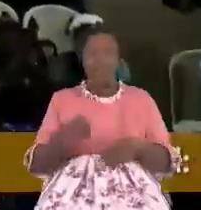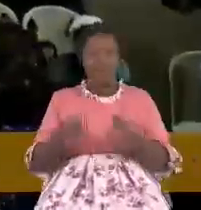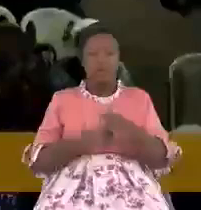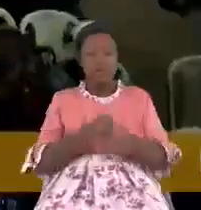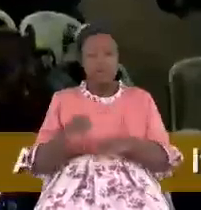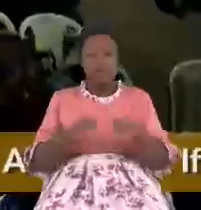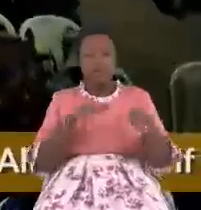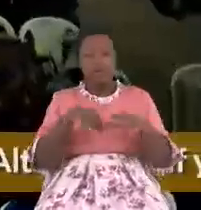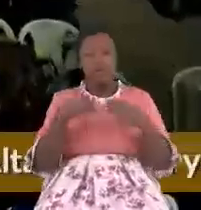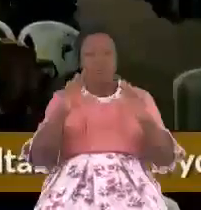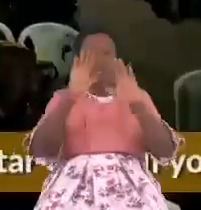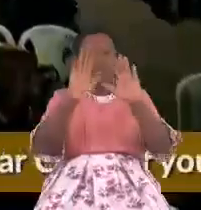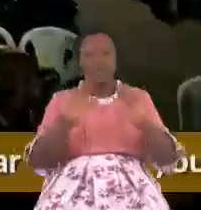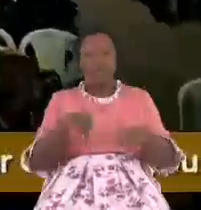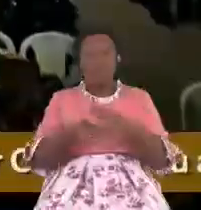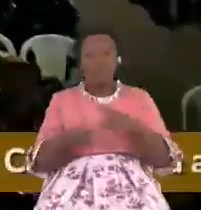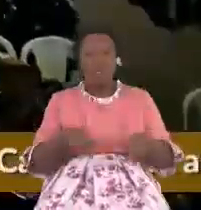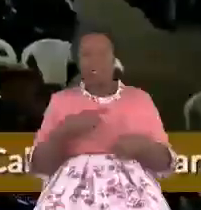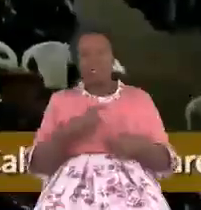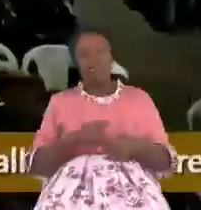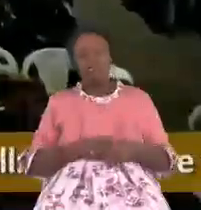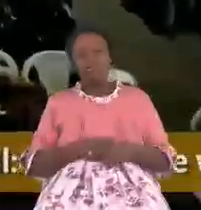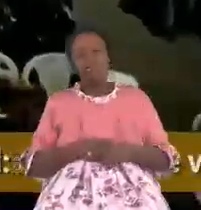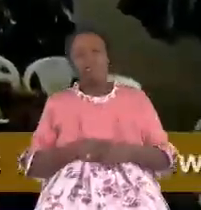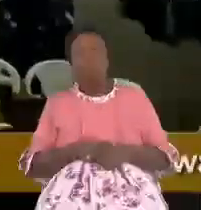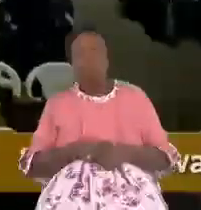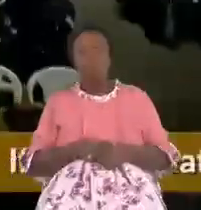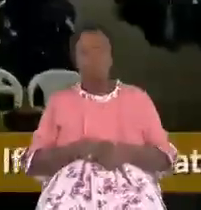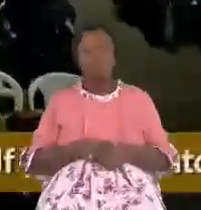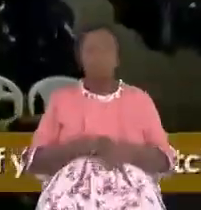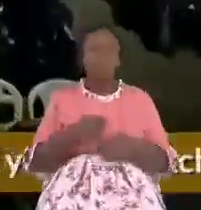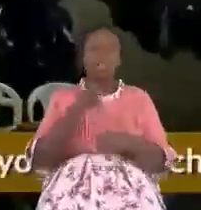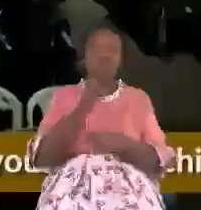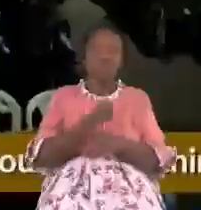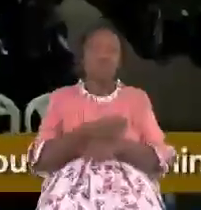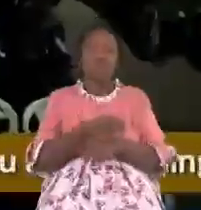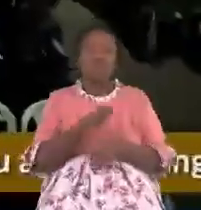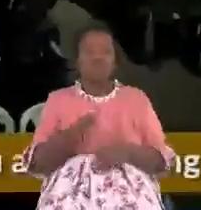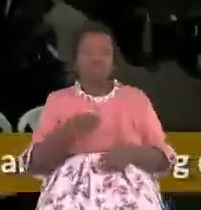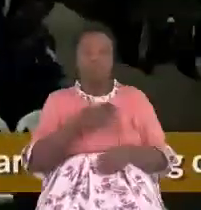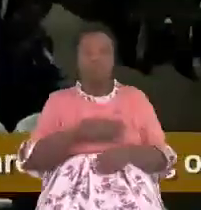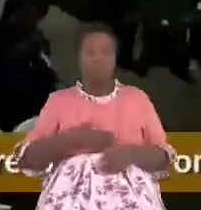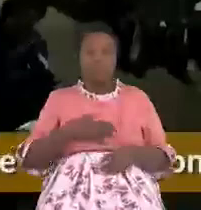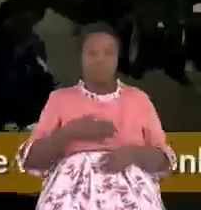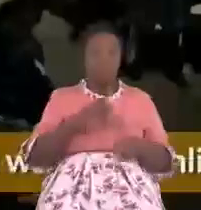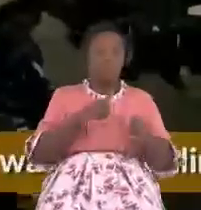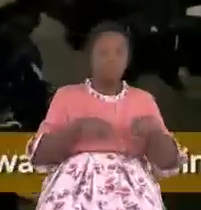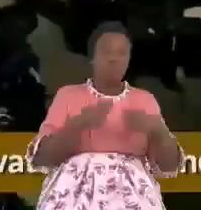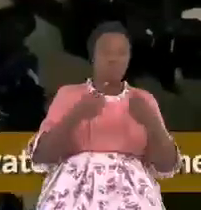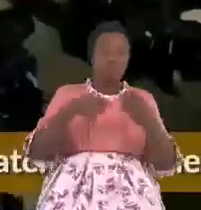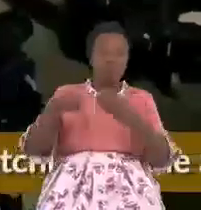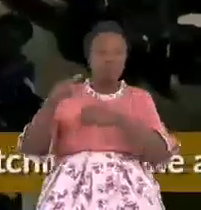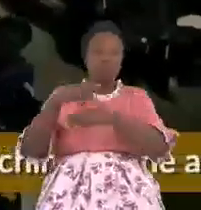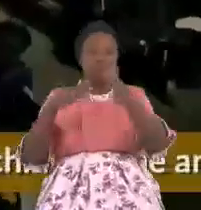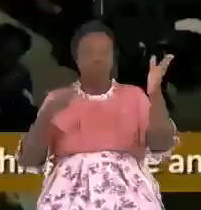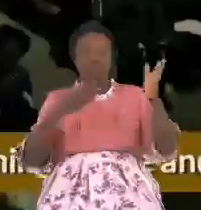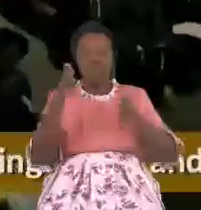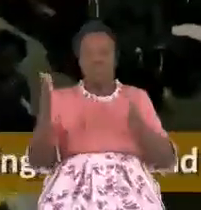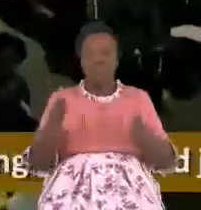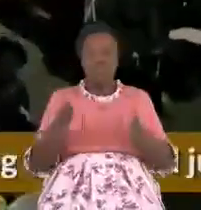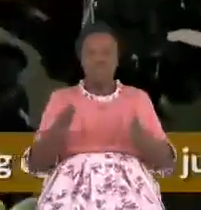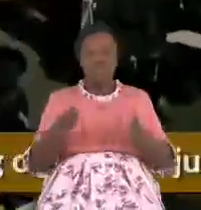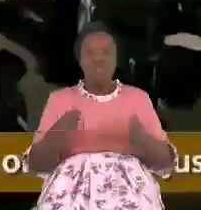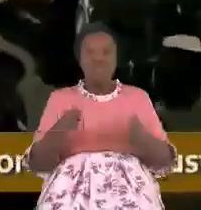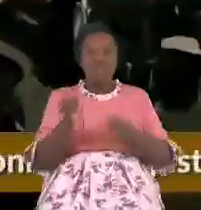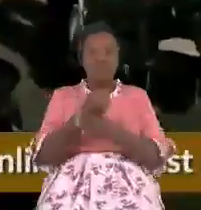life counselors let's pray ourselves right to the back right